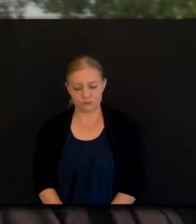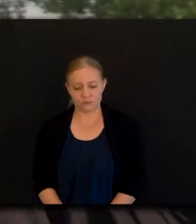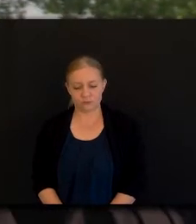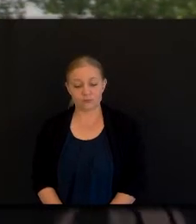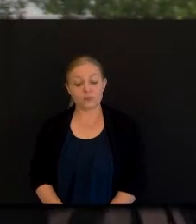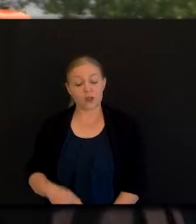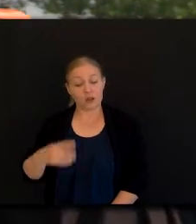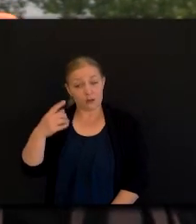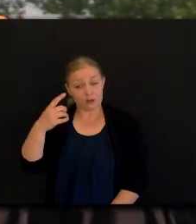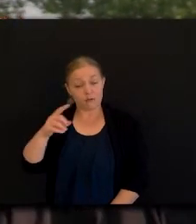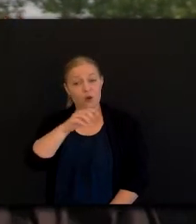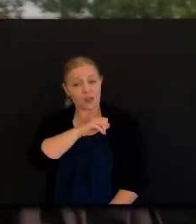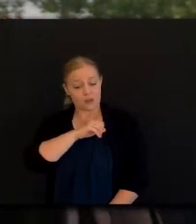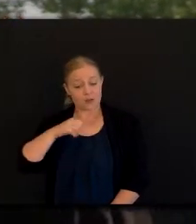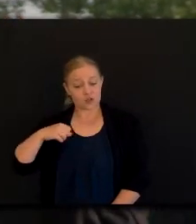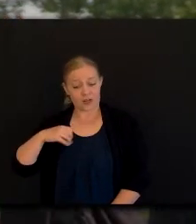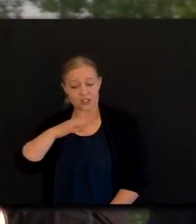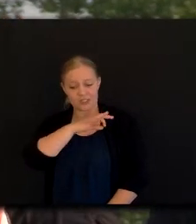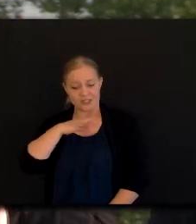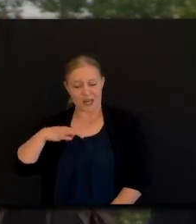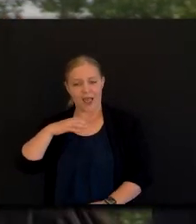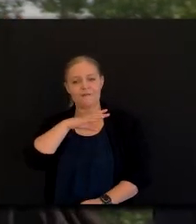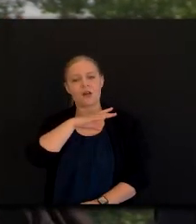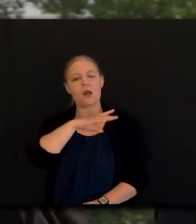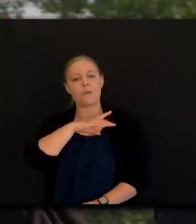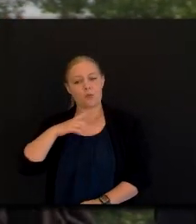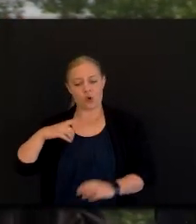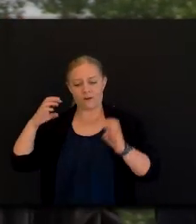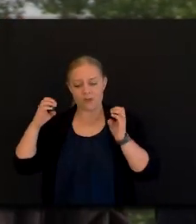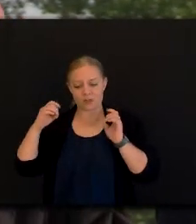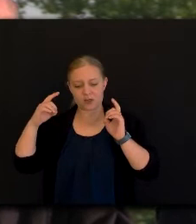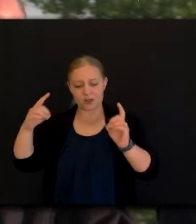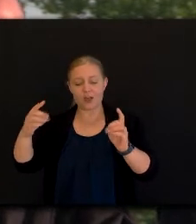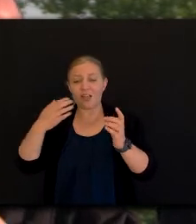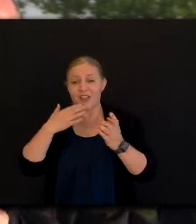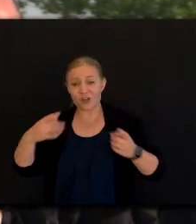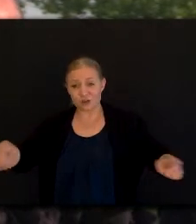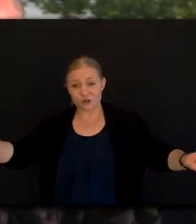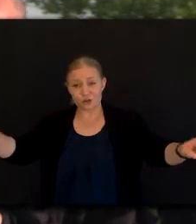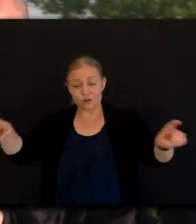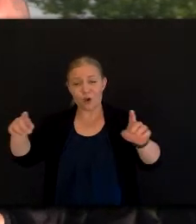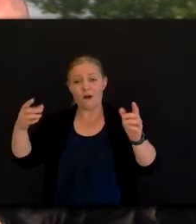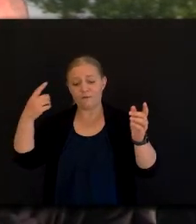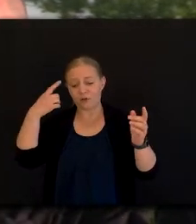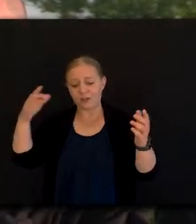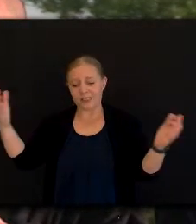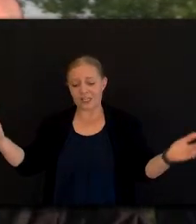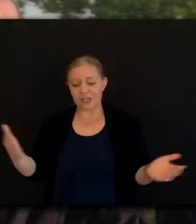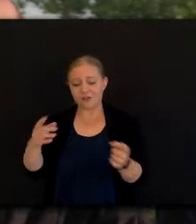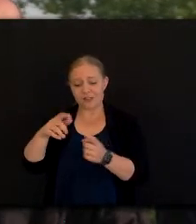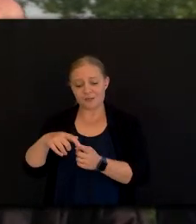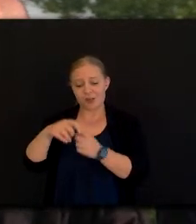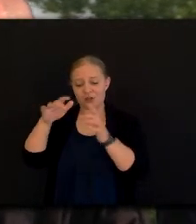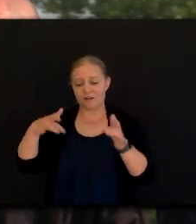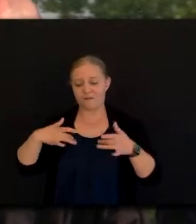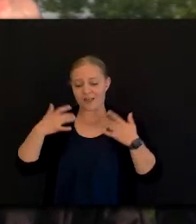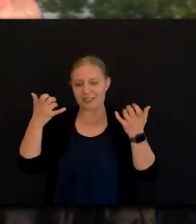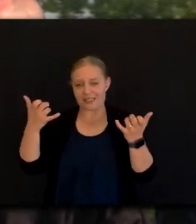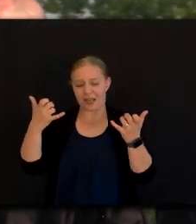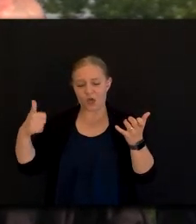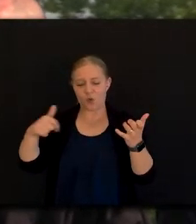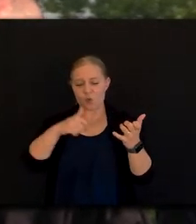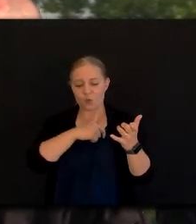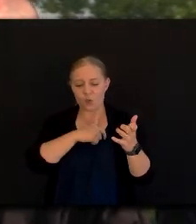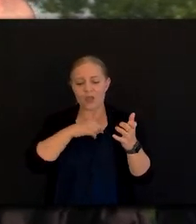On behalf of the administration, staff, and Board of Education, thank you for your presence at this significant event today as